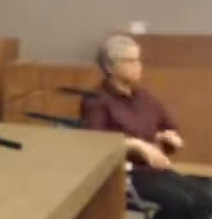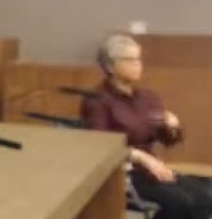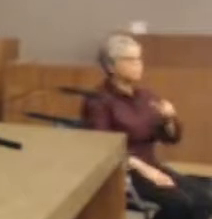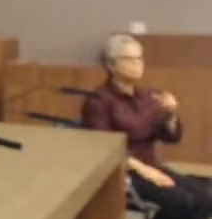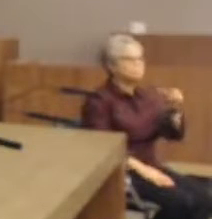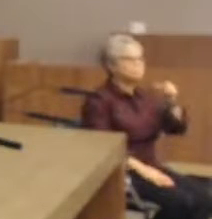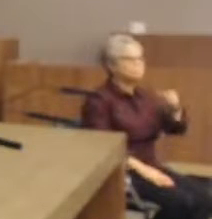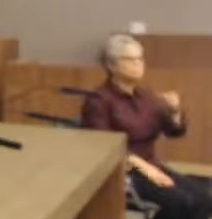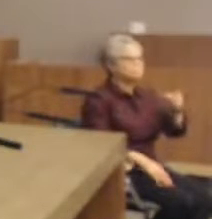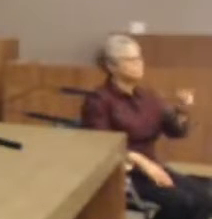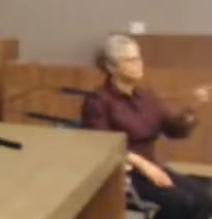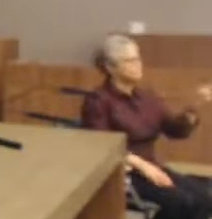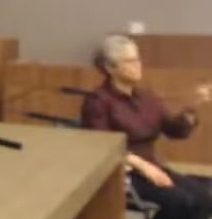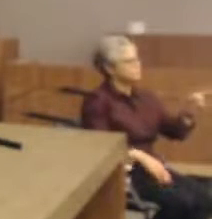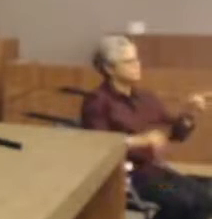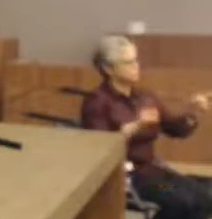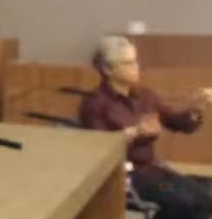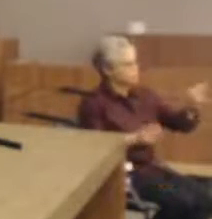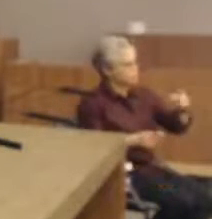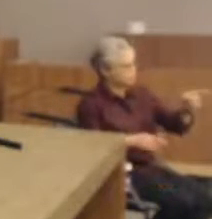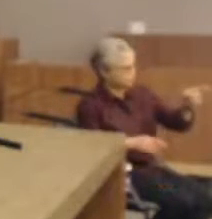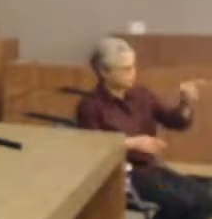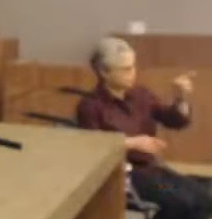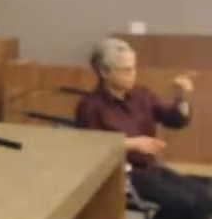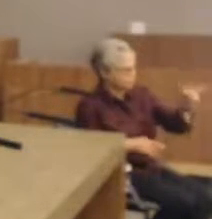Let me come to you with the. I